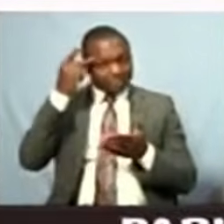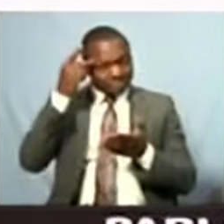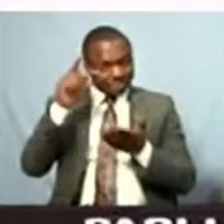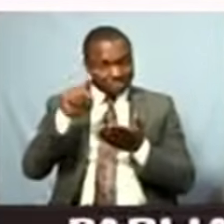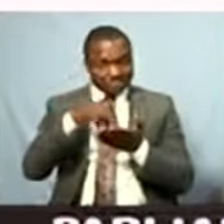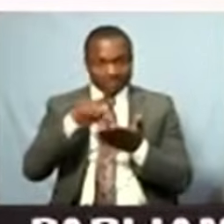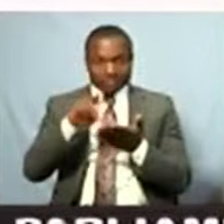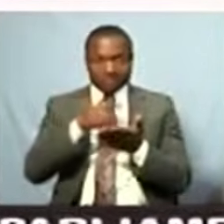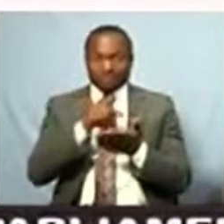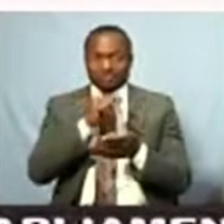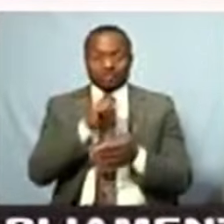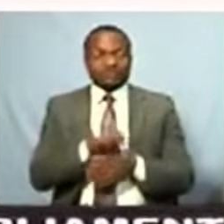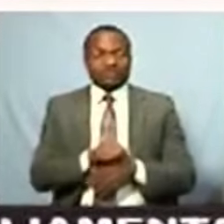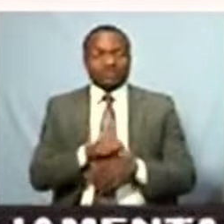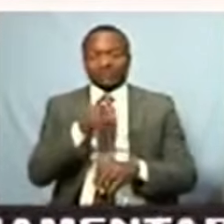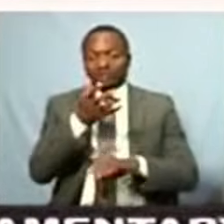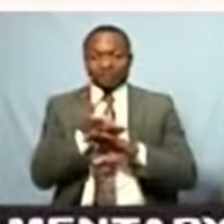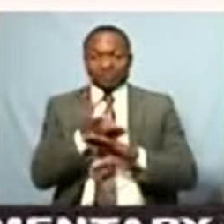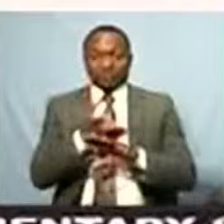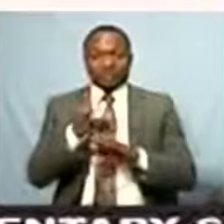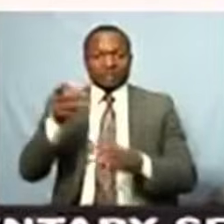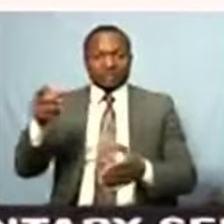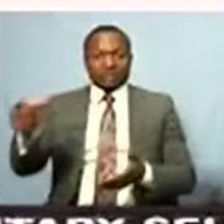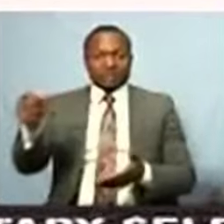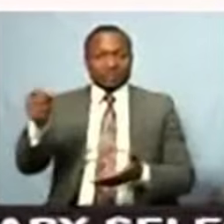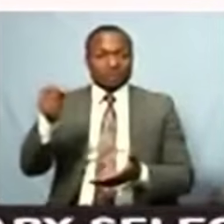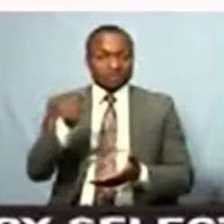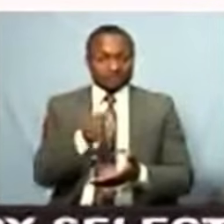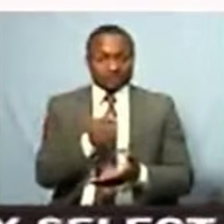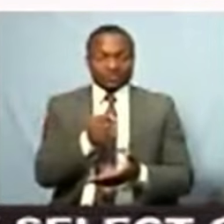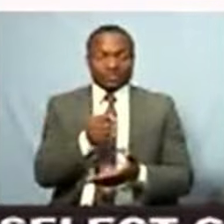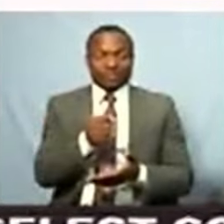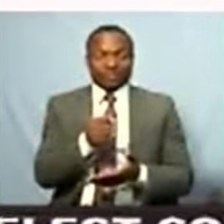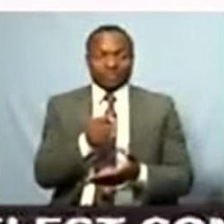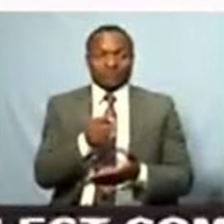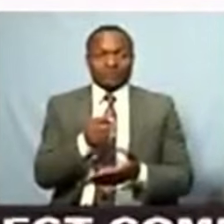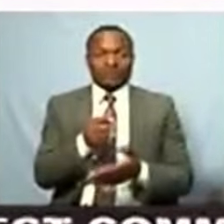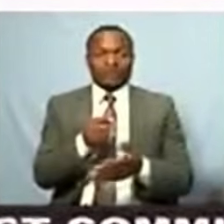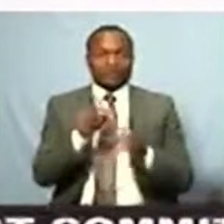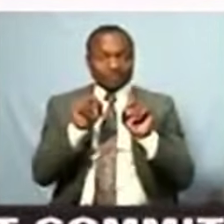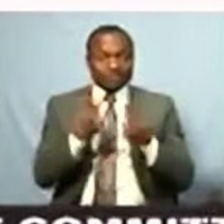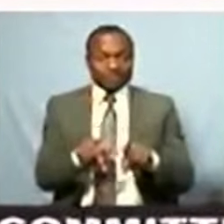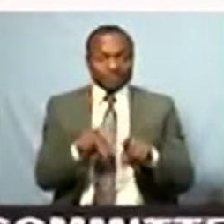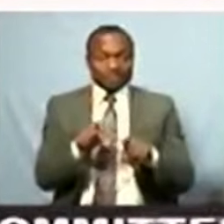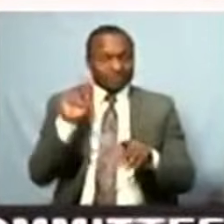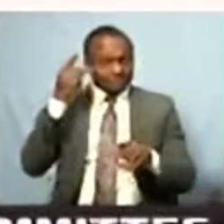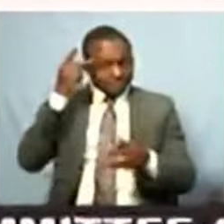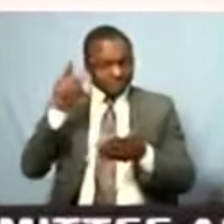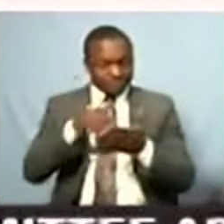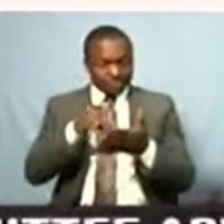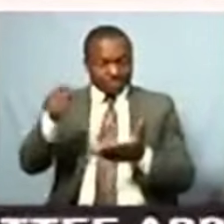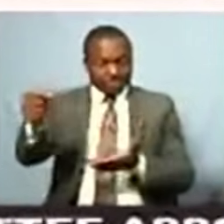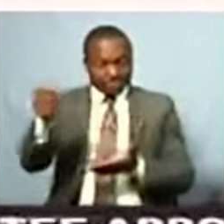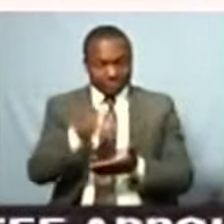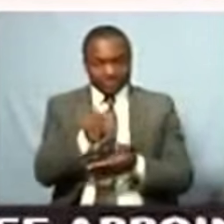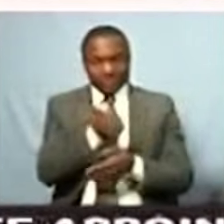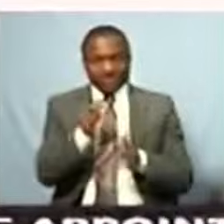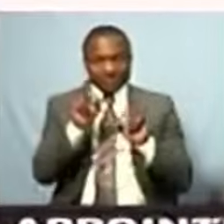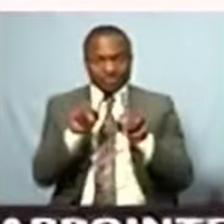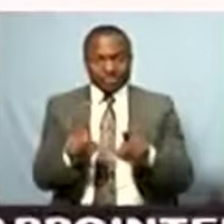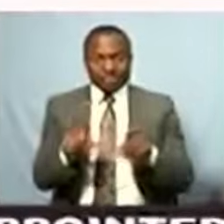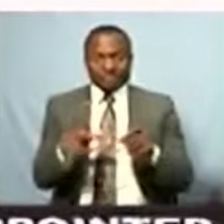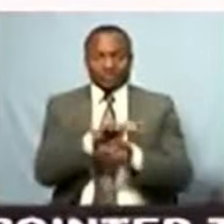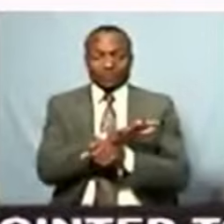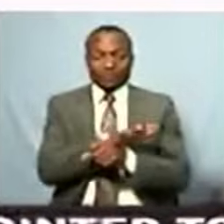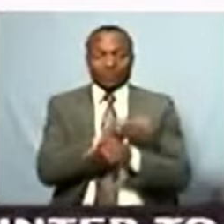hence not possible to fill a vacancy by way of a political party electing another person from the party to fill the